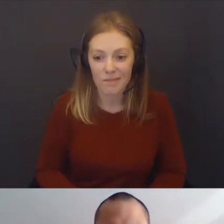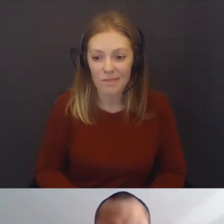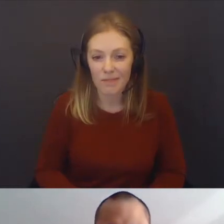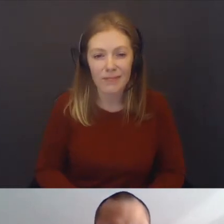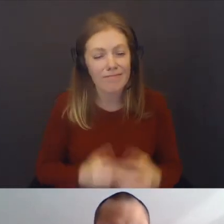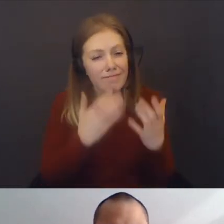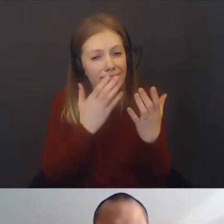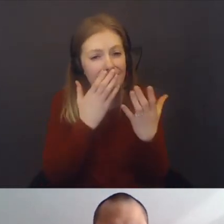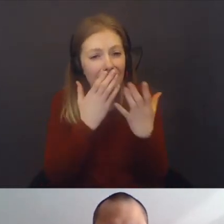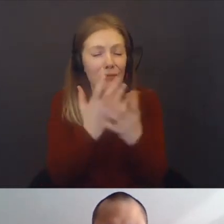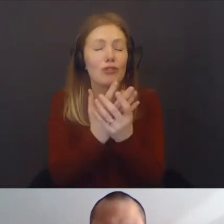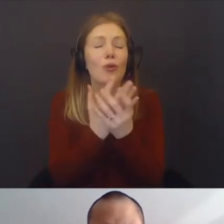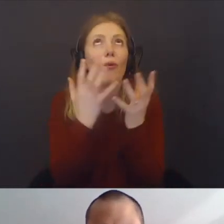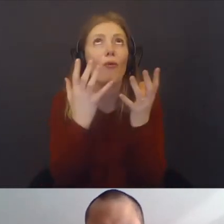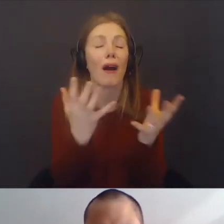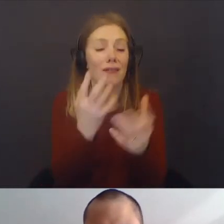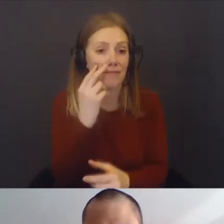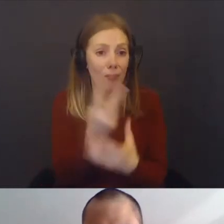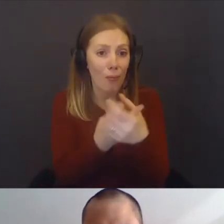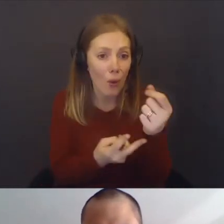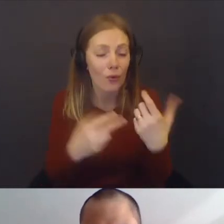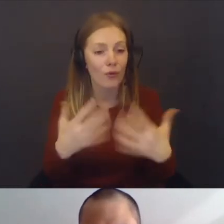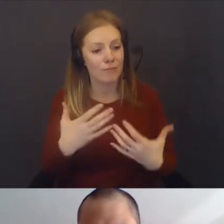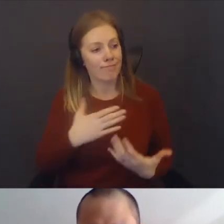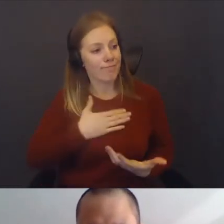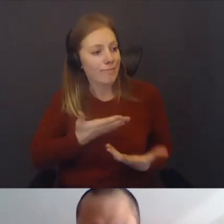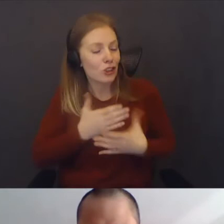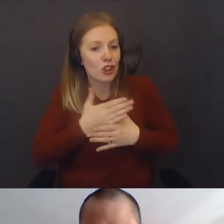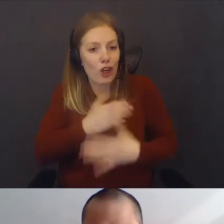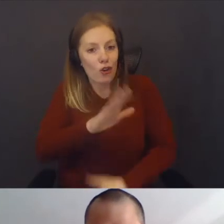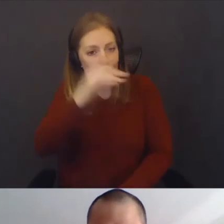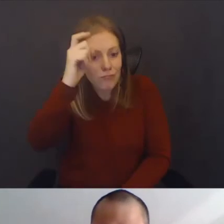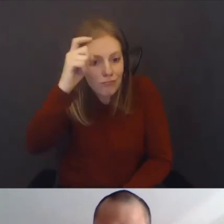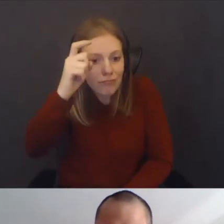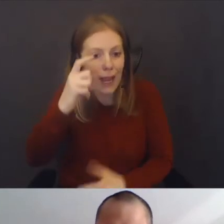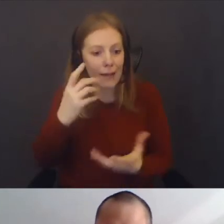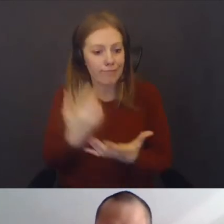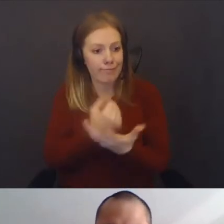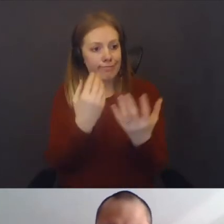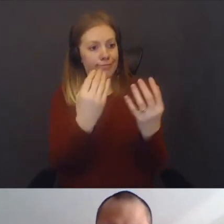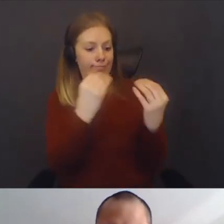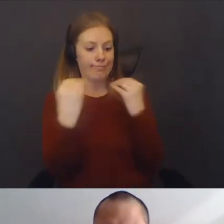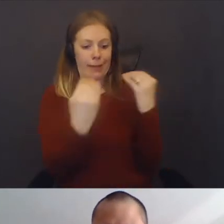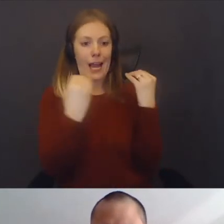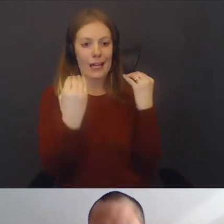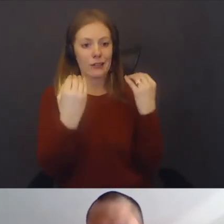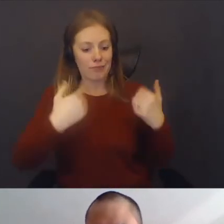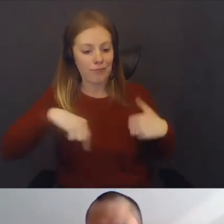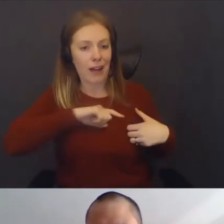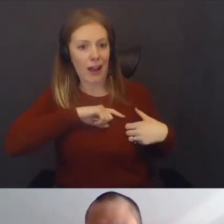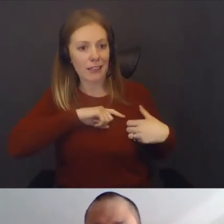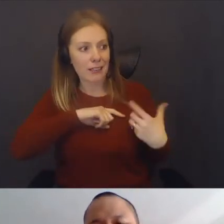Thank you so much, both of you, for sharing your wisdom and for educating all of us on